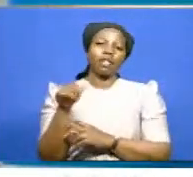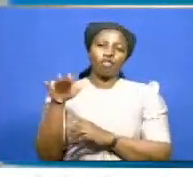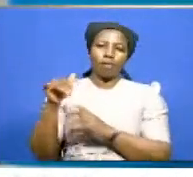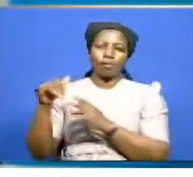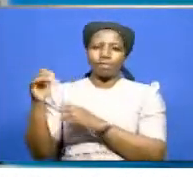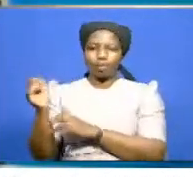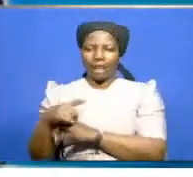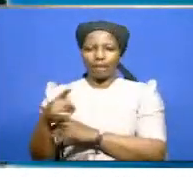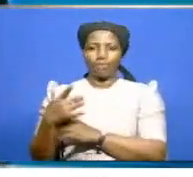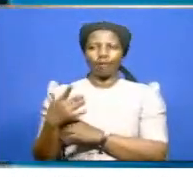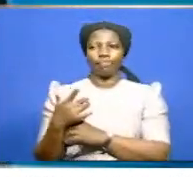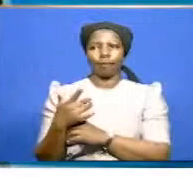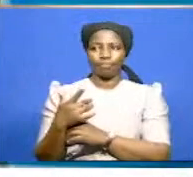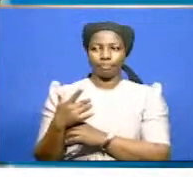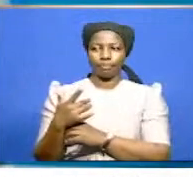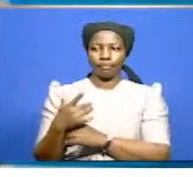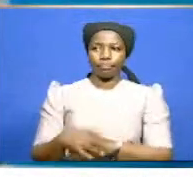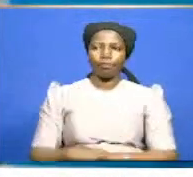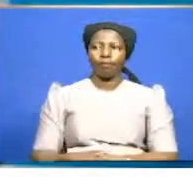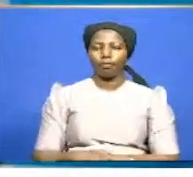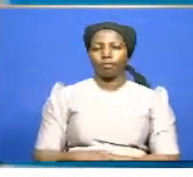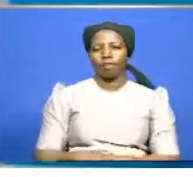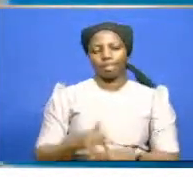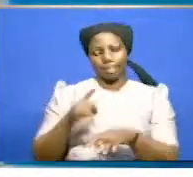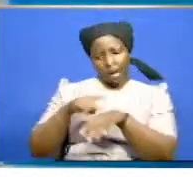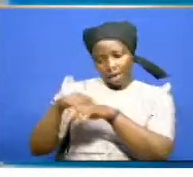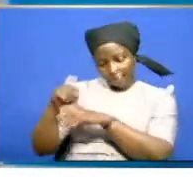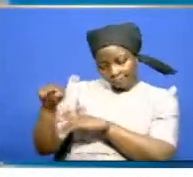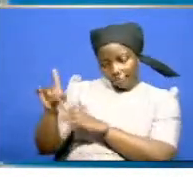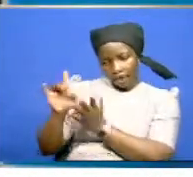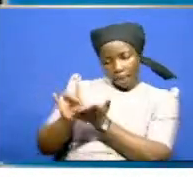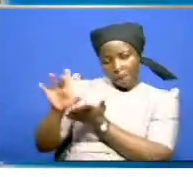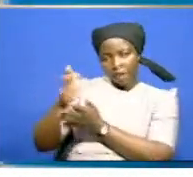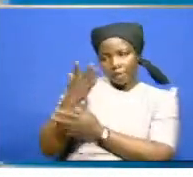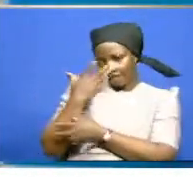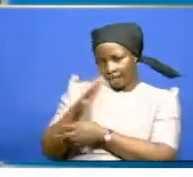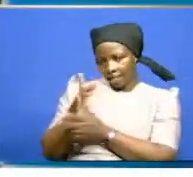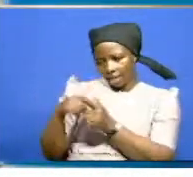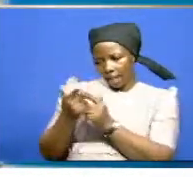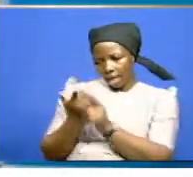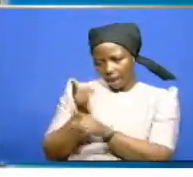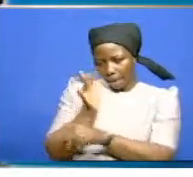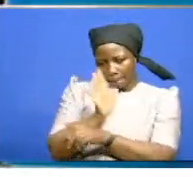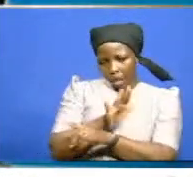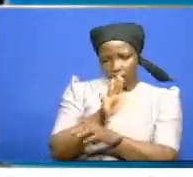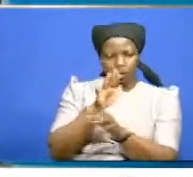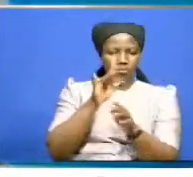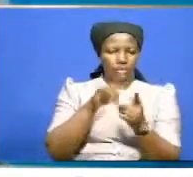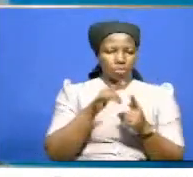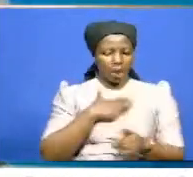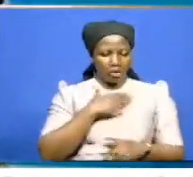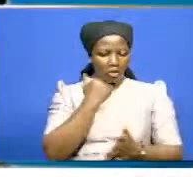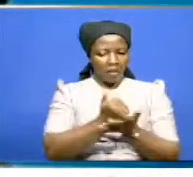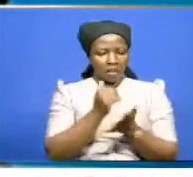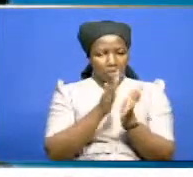from employment. When they were retrenched and they came back to our office with those challenges, we told them